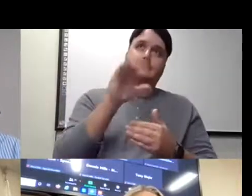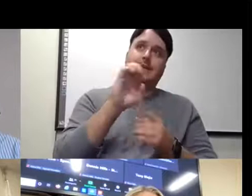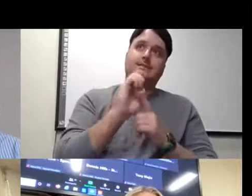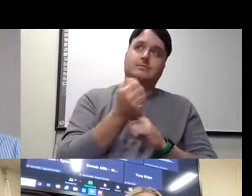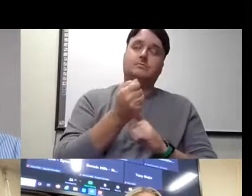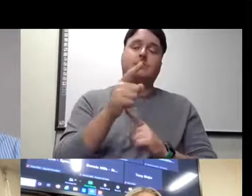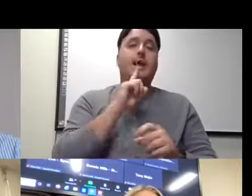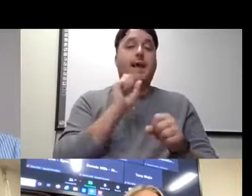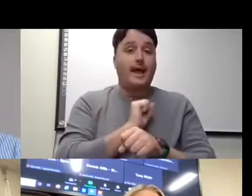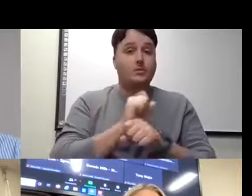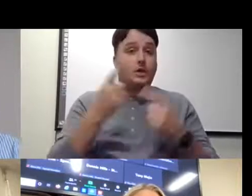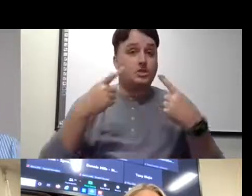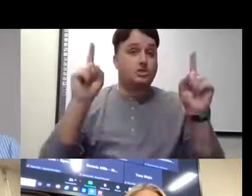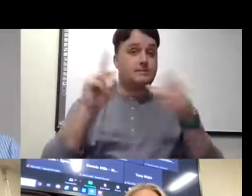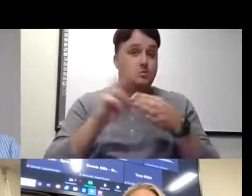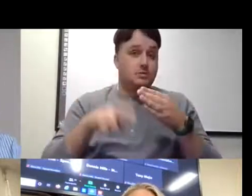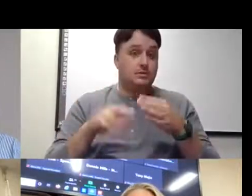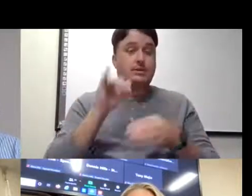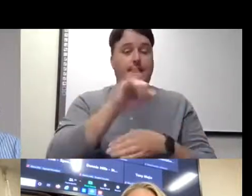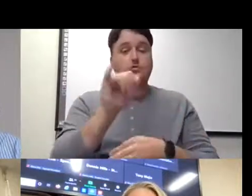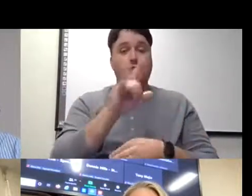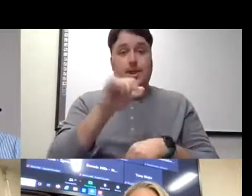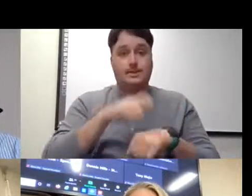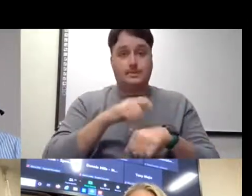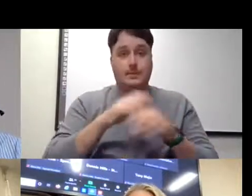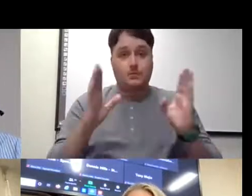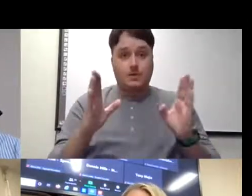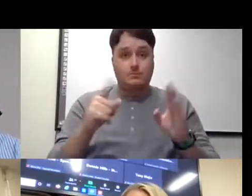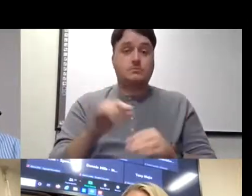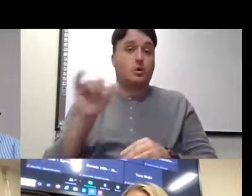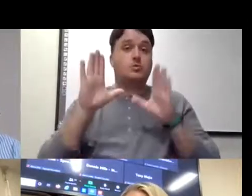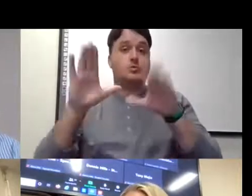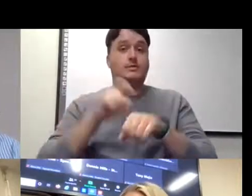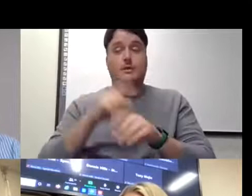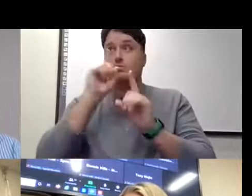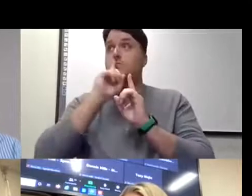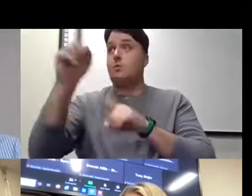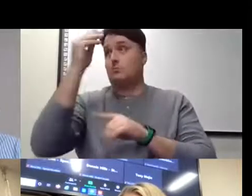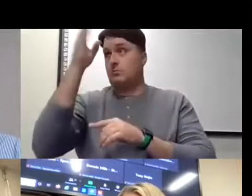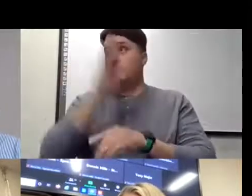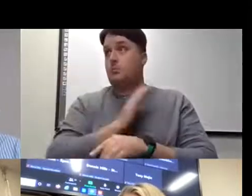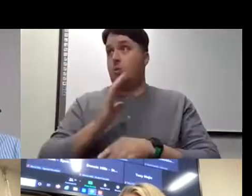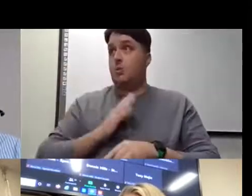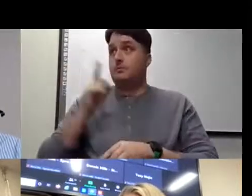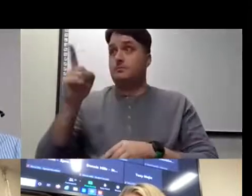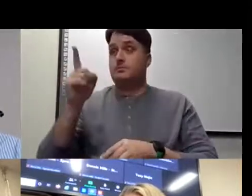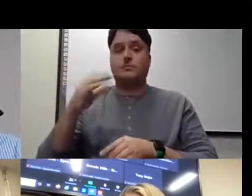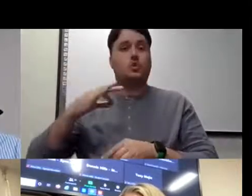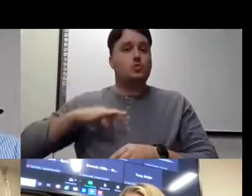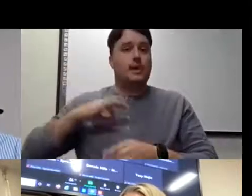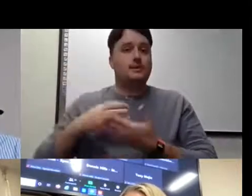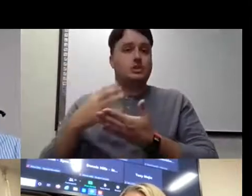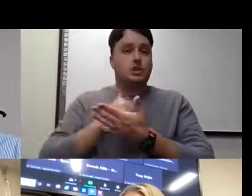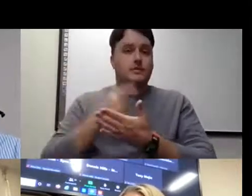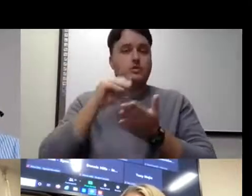actual achievement results in that July timeframe. It's also a great time to report to the board on credits earned by